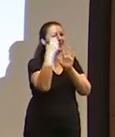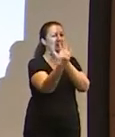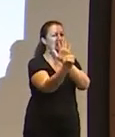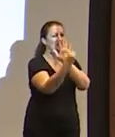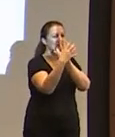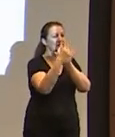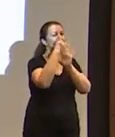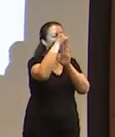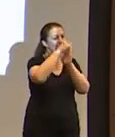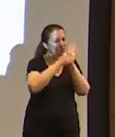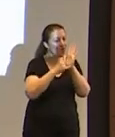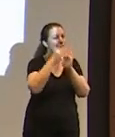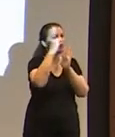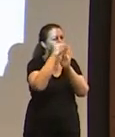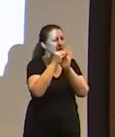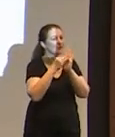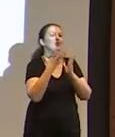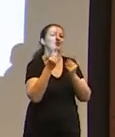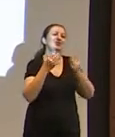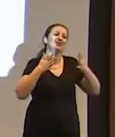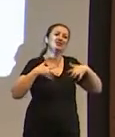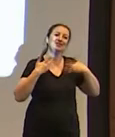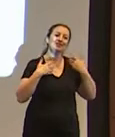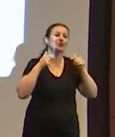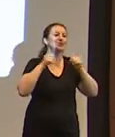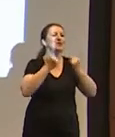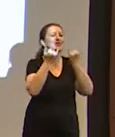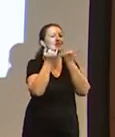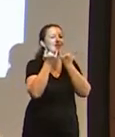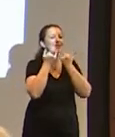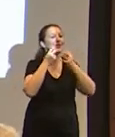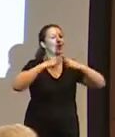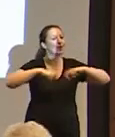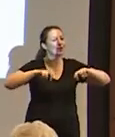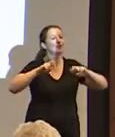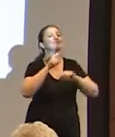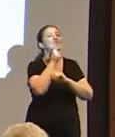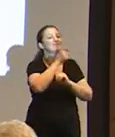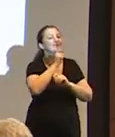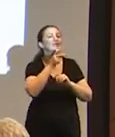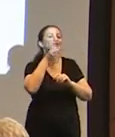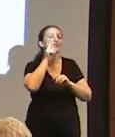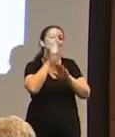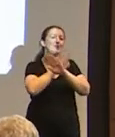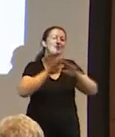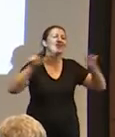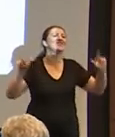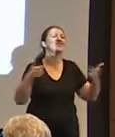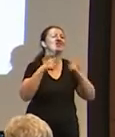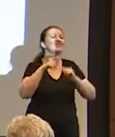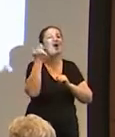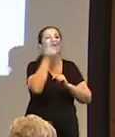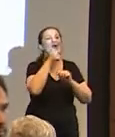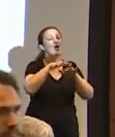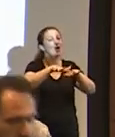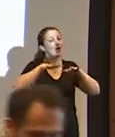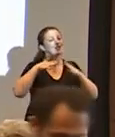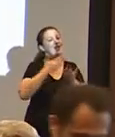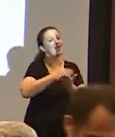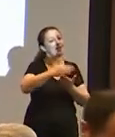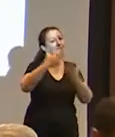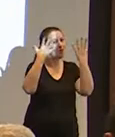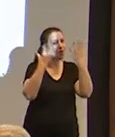us your feedback is of great importance to us so we will much appreciate if you can use this qr